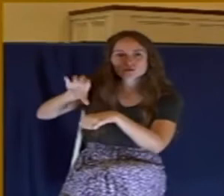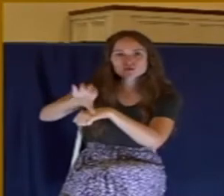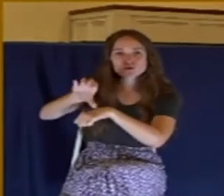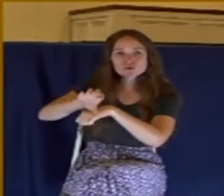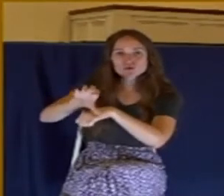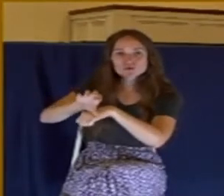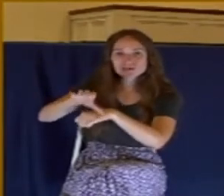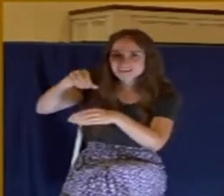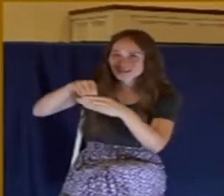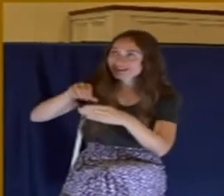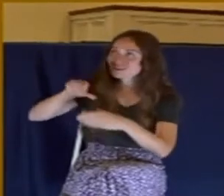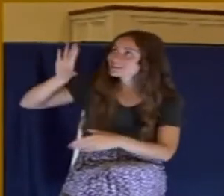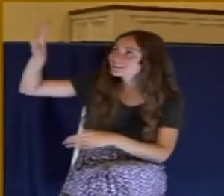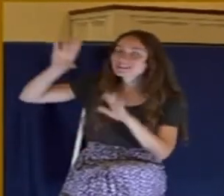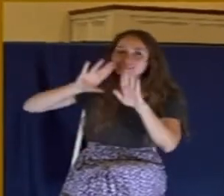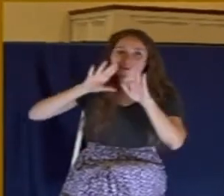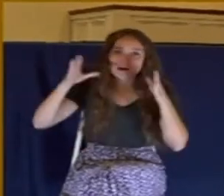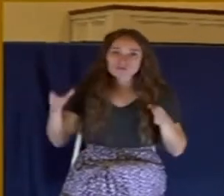God.